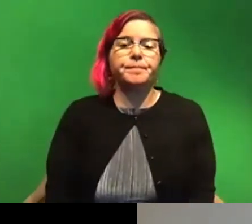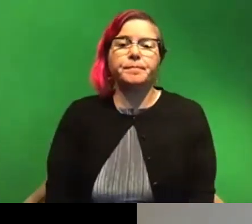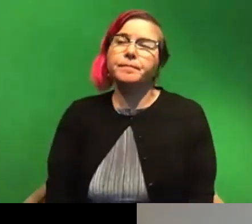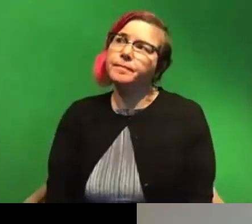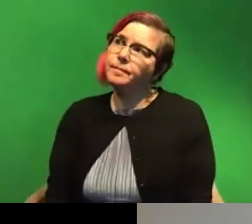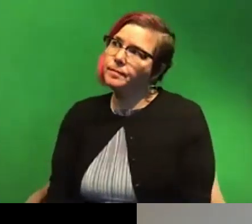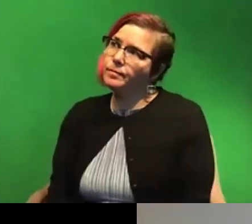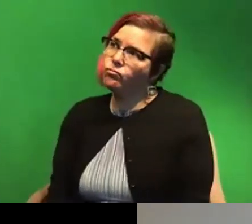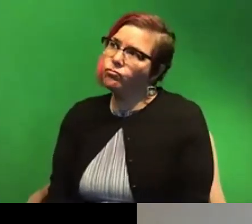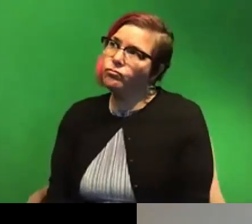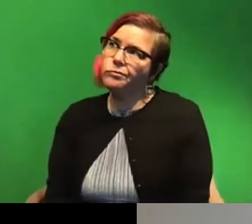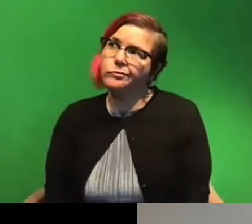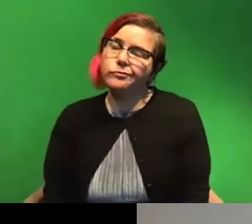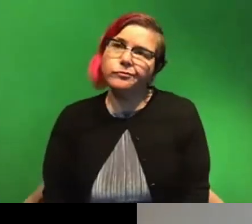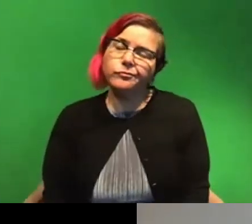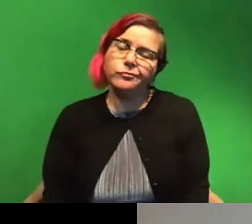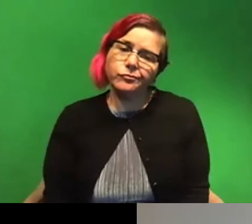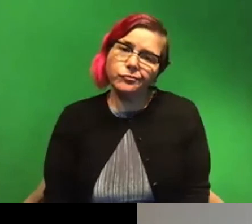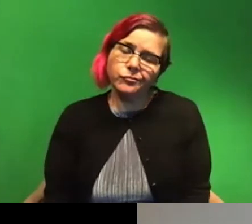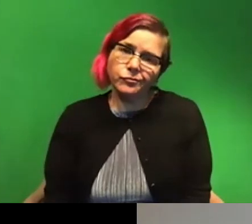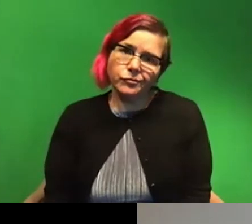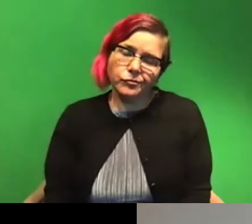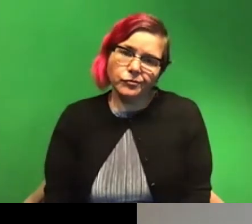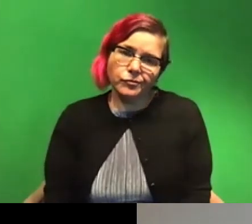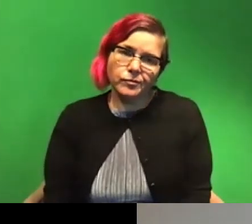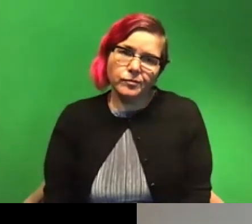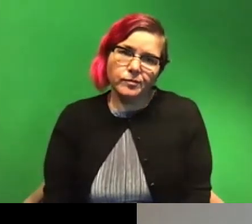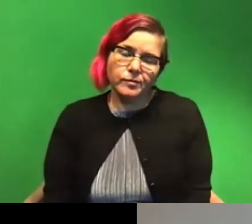The other question,